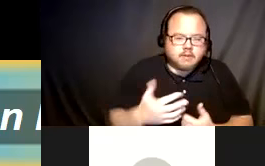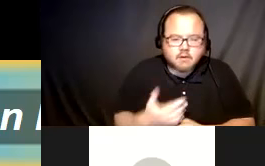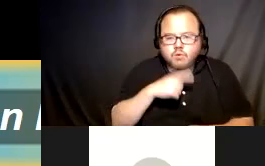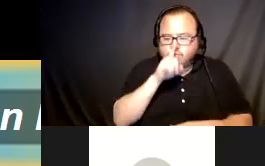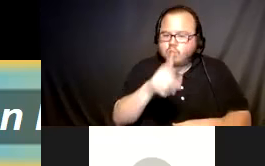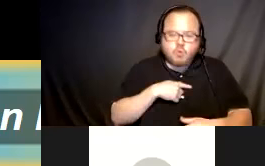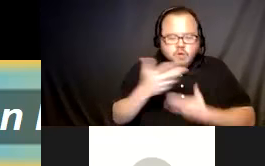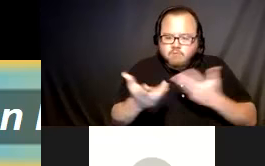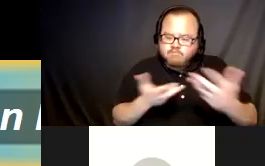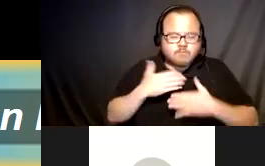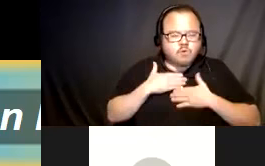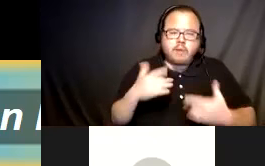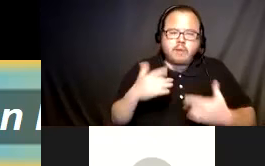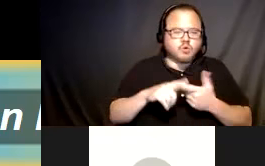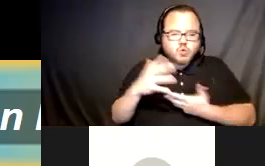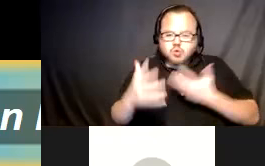willing to work to meet.